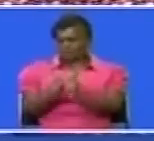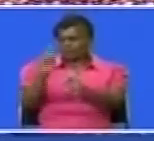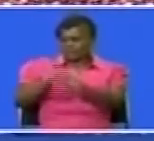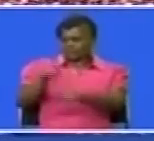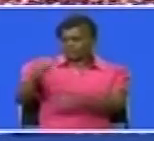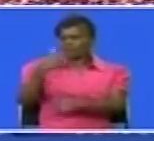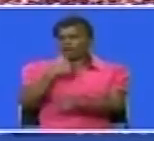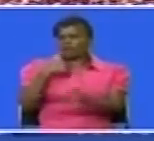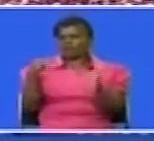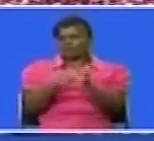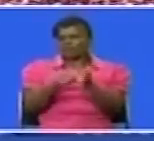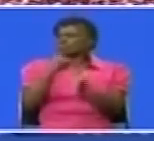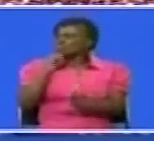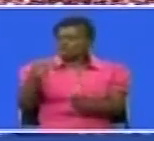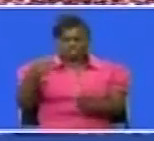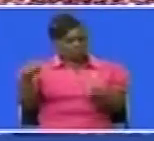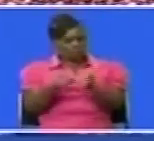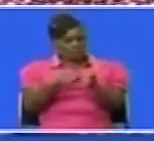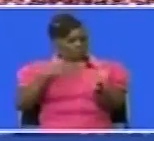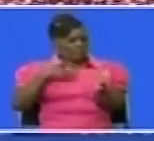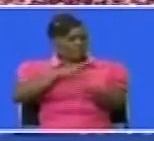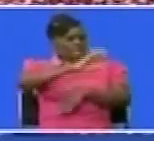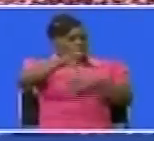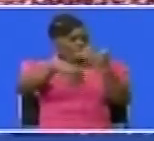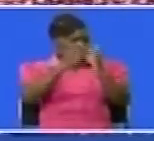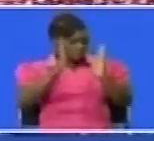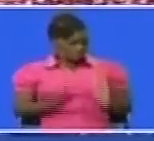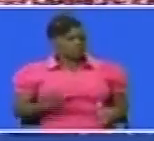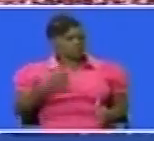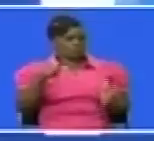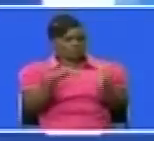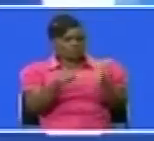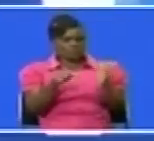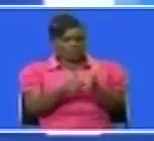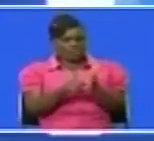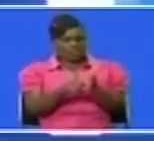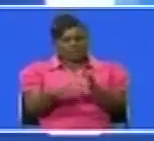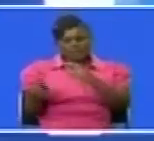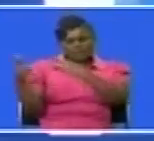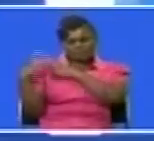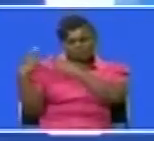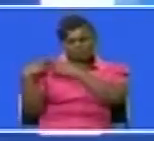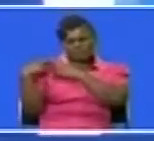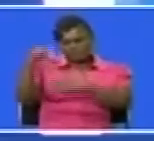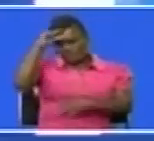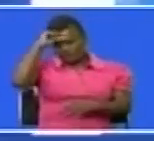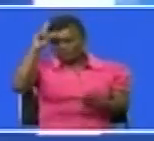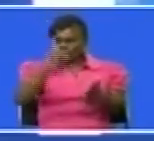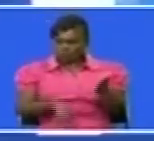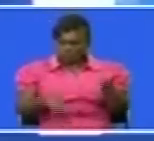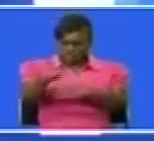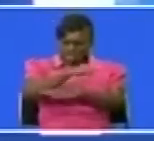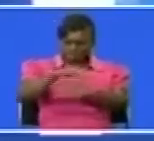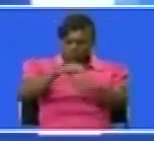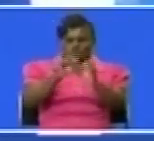say that it's not my problem, it's everybody else's problem. All right. So, Patrick, what's the role of the state in terms of creating this national